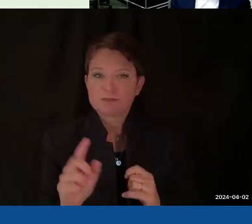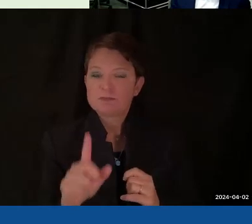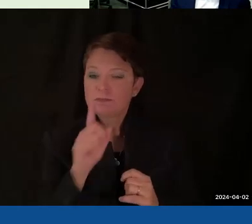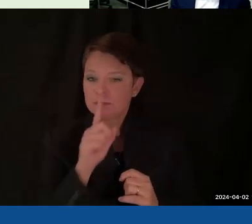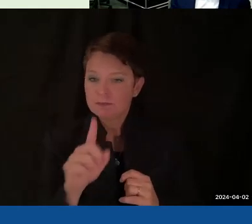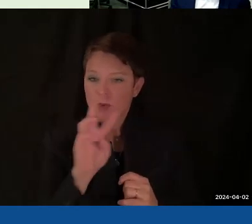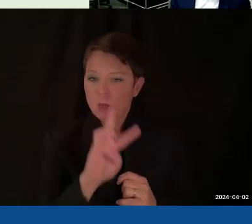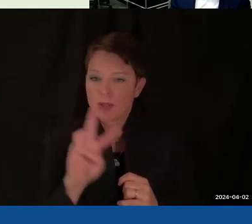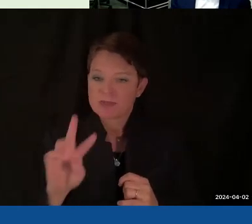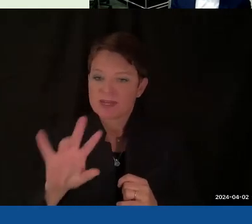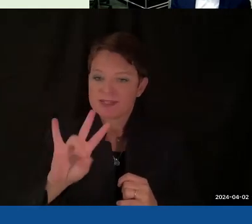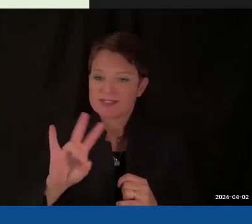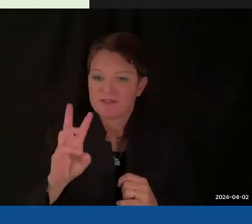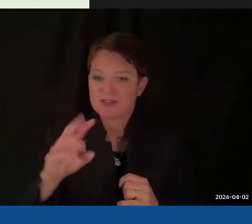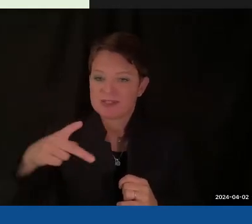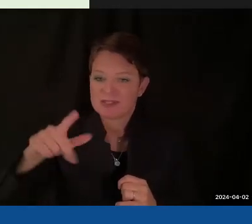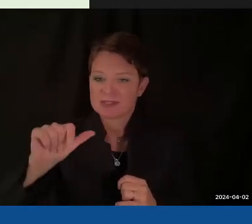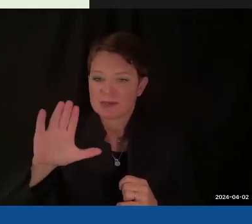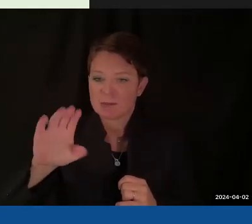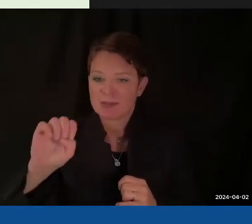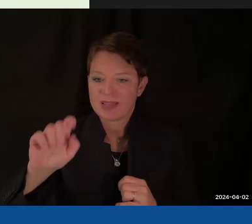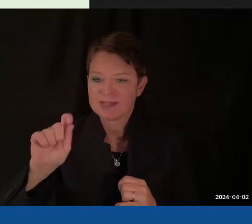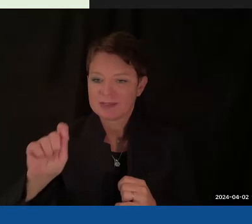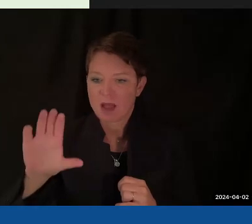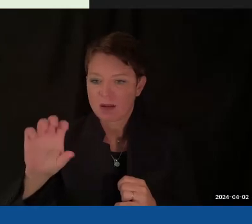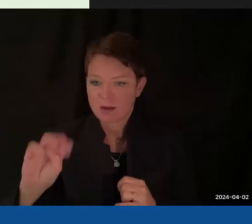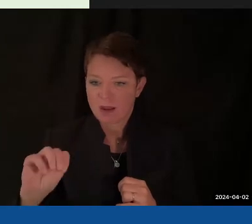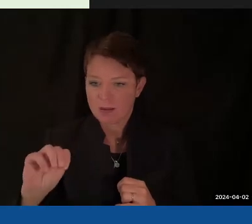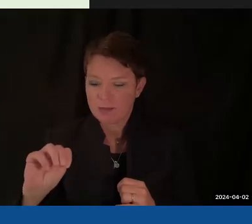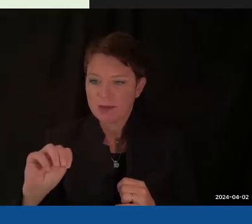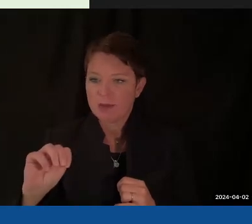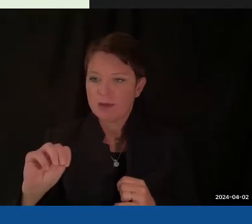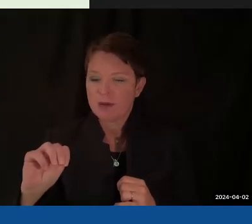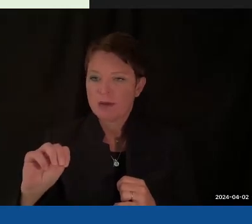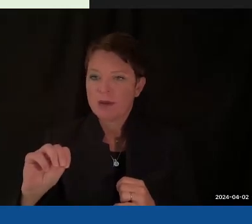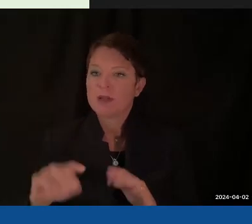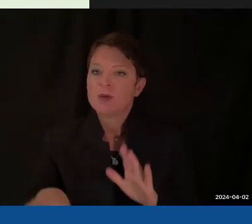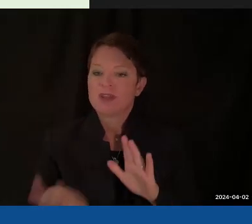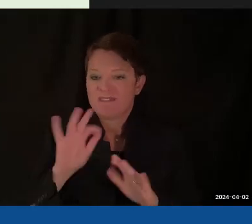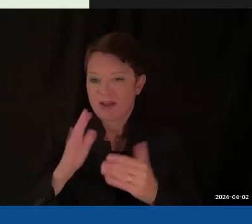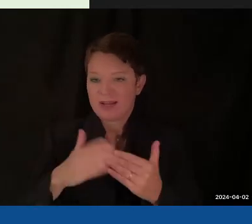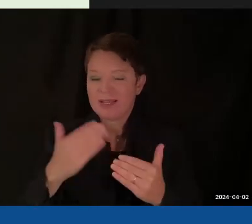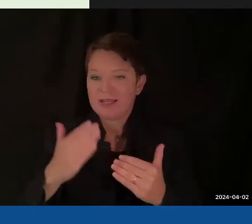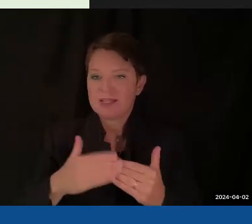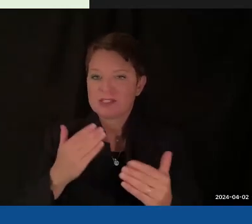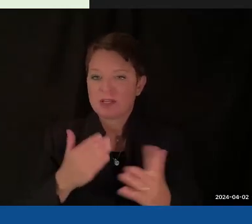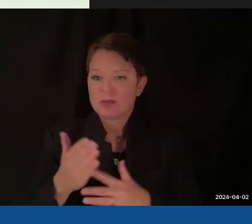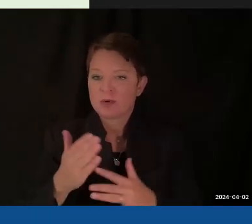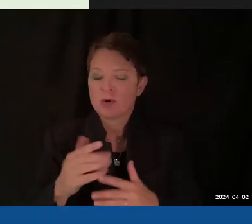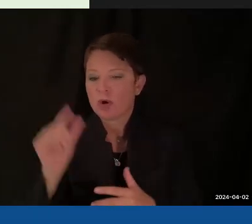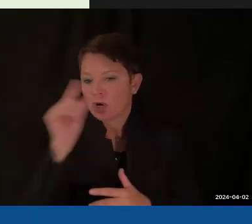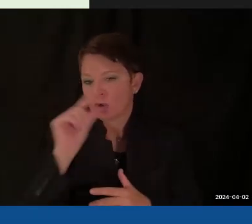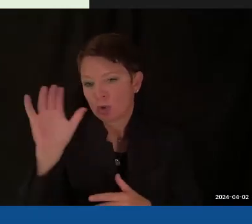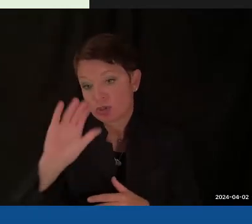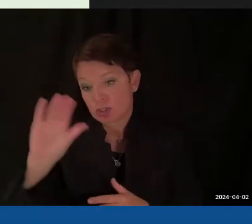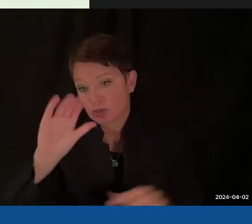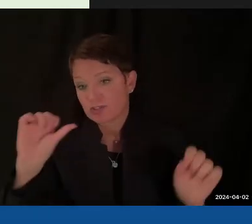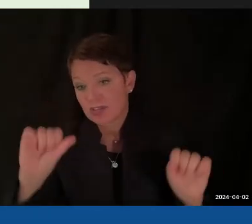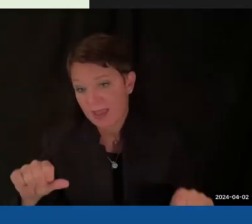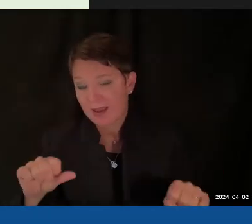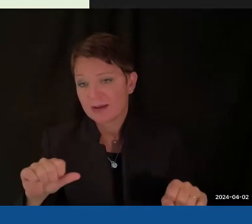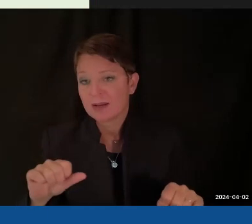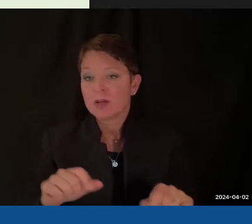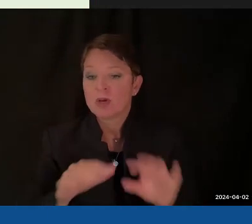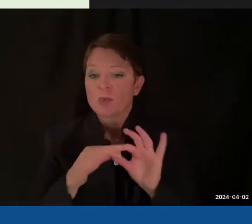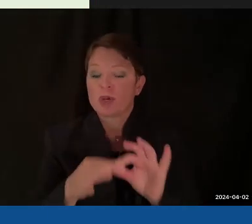Sure. The website is 76place.com. You can find it easily via a quick Google search. And in